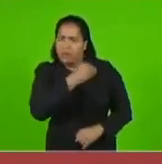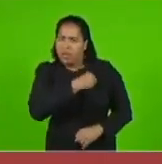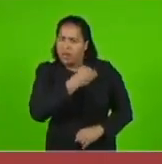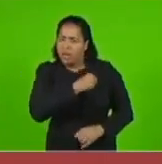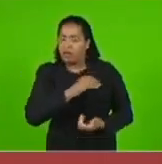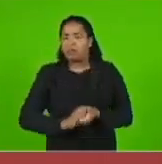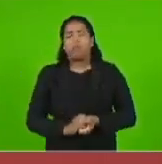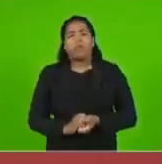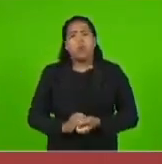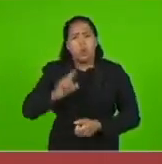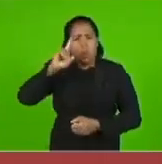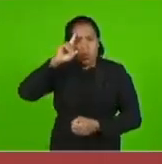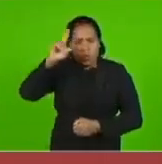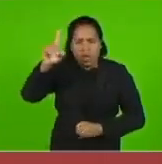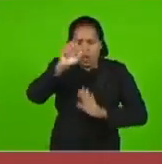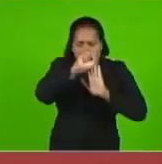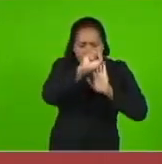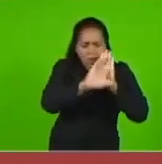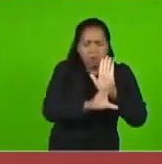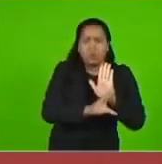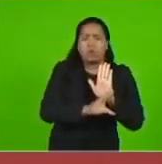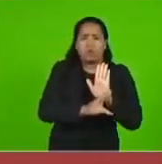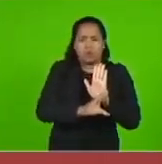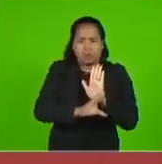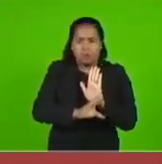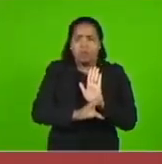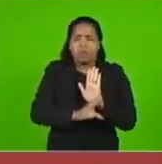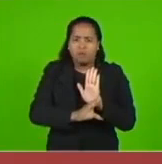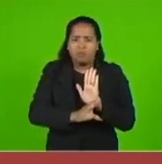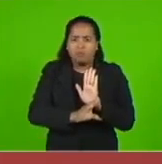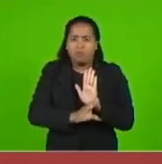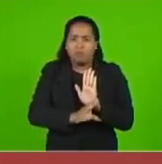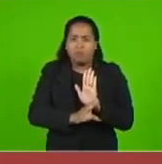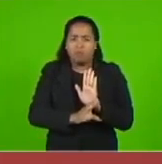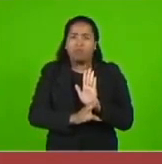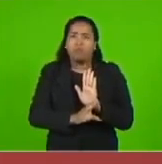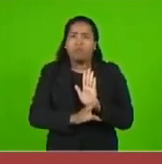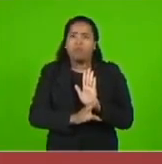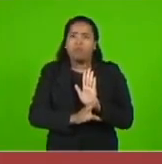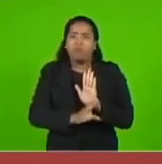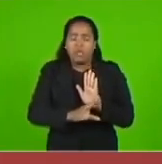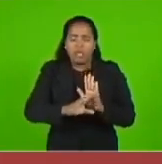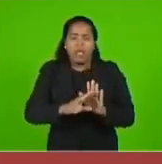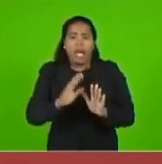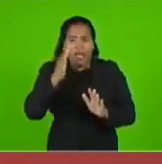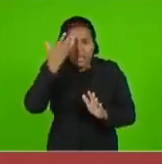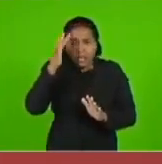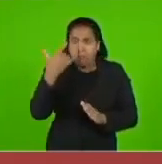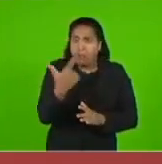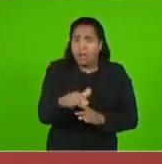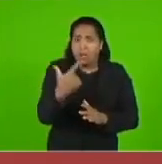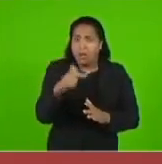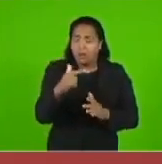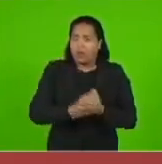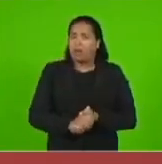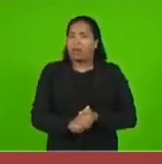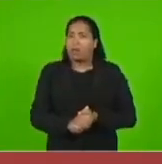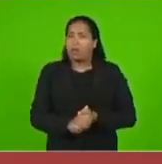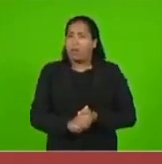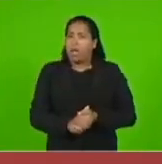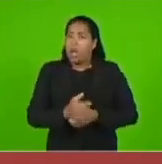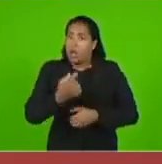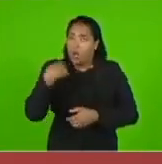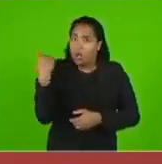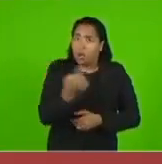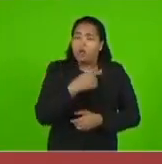the Lord of this century, it is biblical, the Lord of this century has blinded